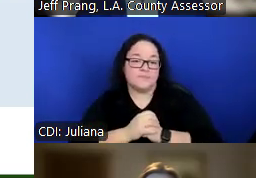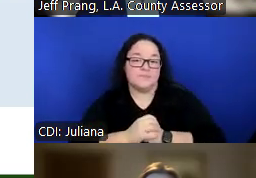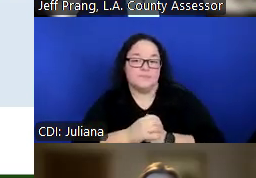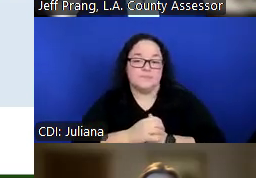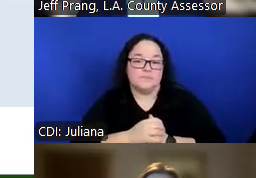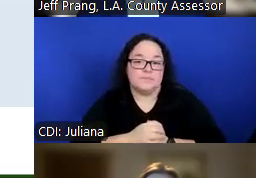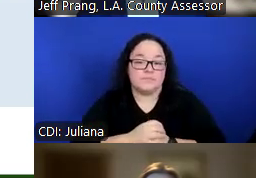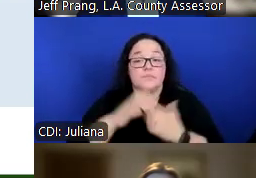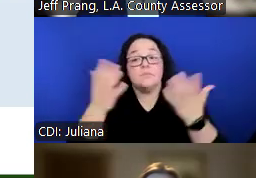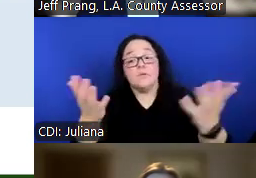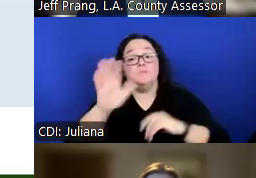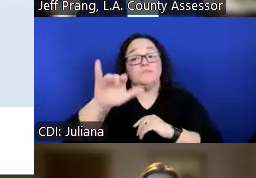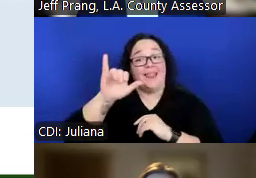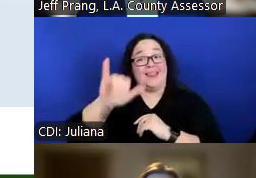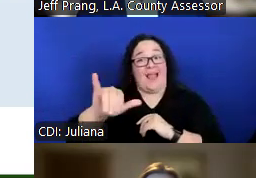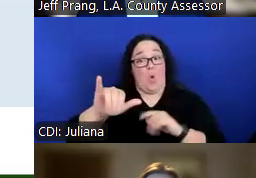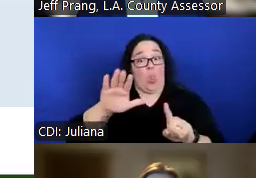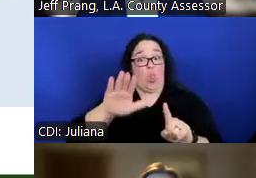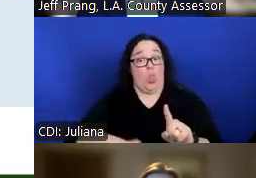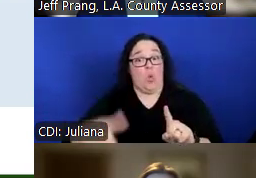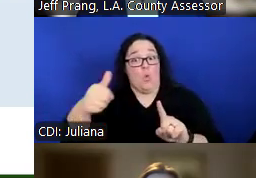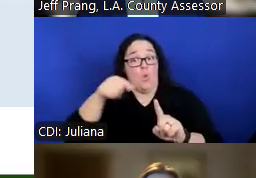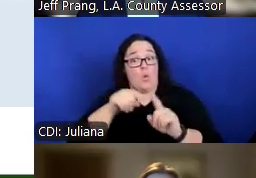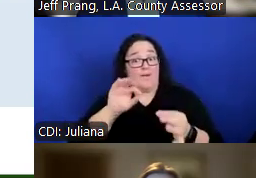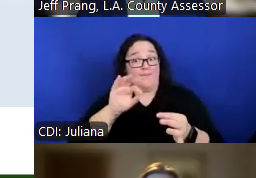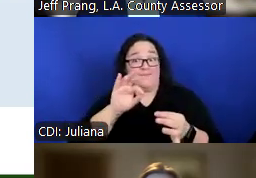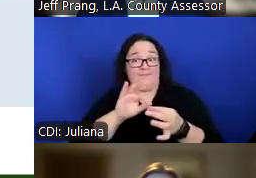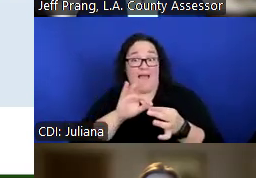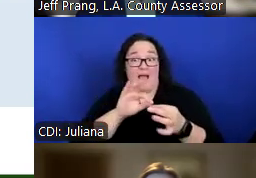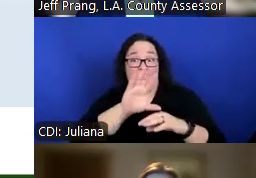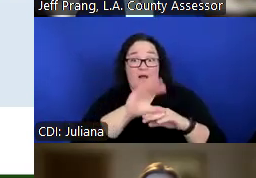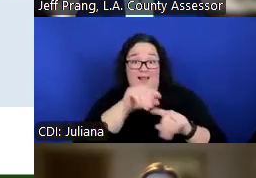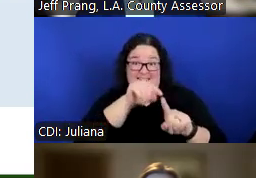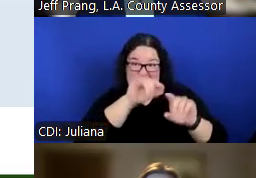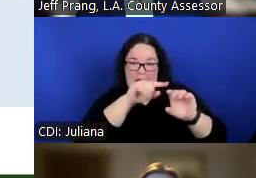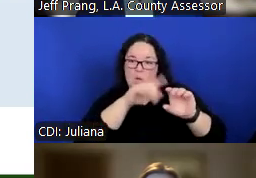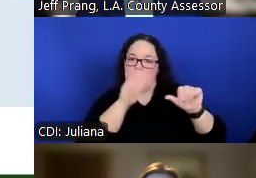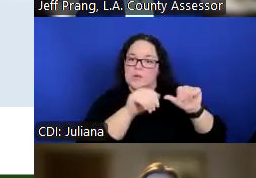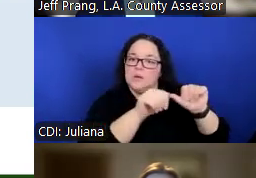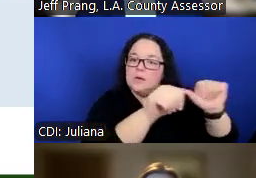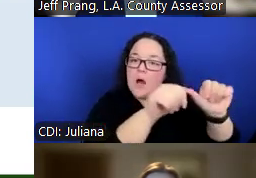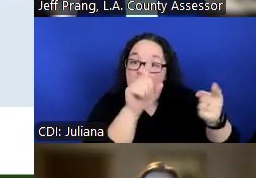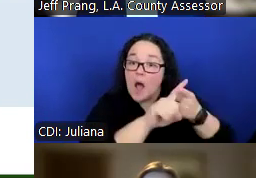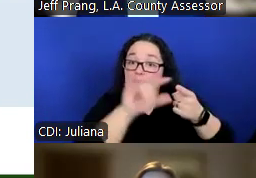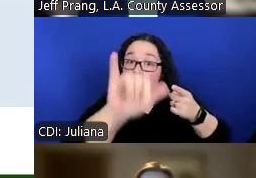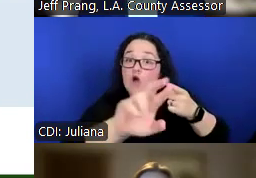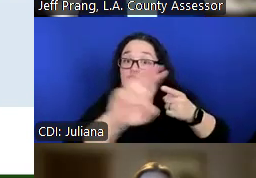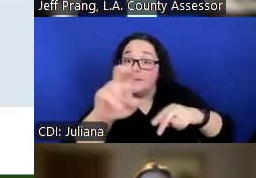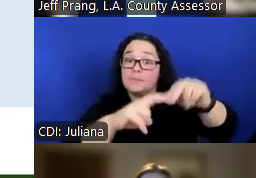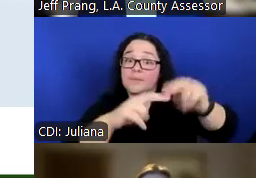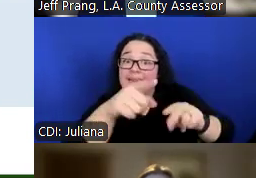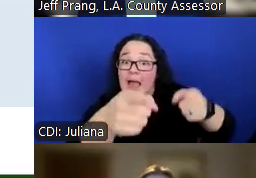lower assessed value will stay until your property has been rebuilt. One of the benefits in this type of major